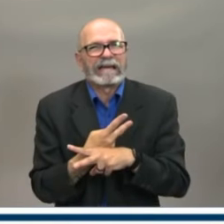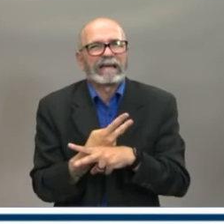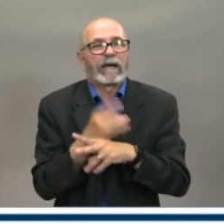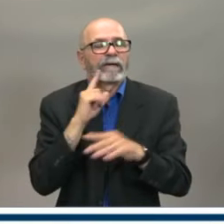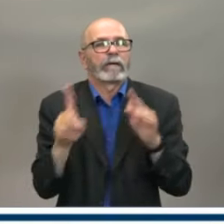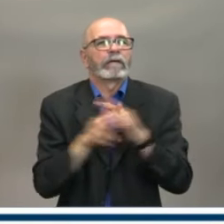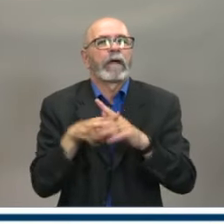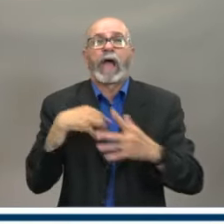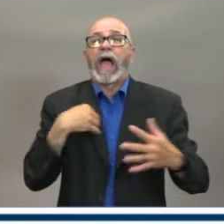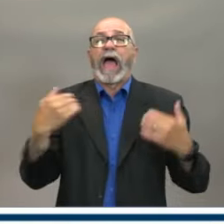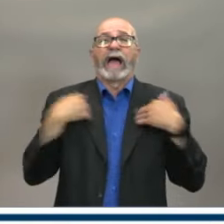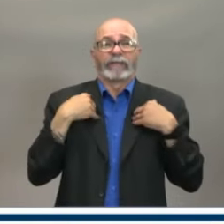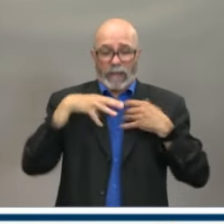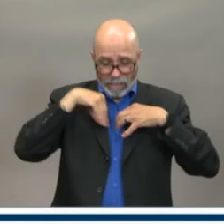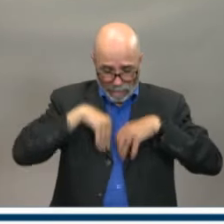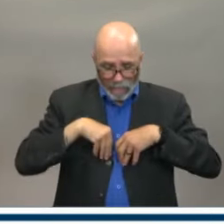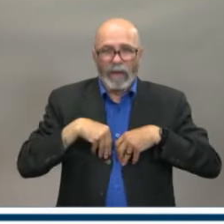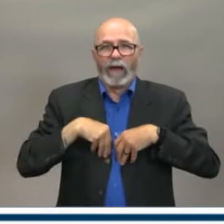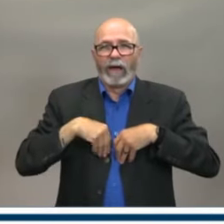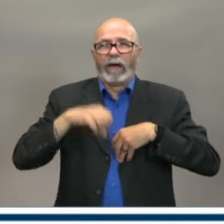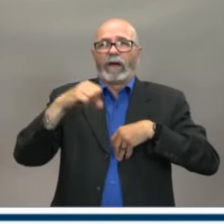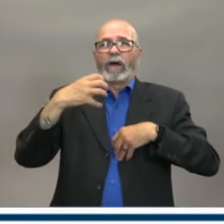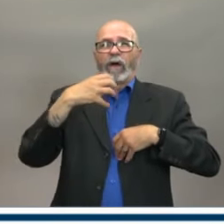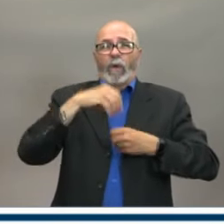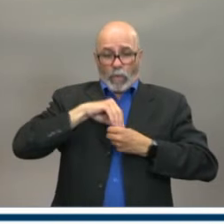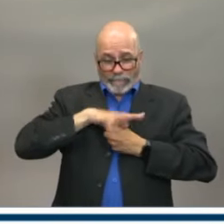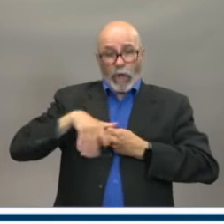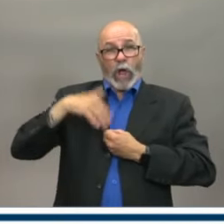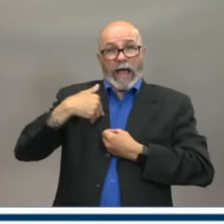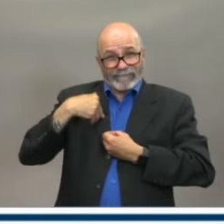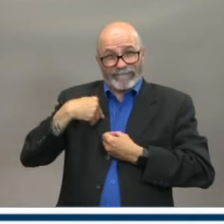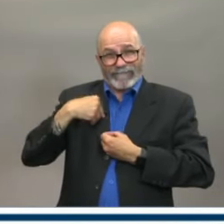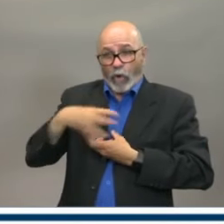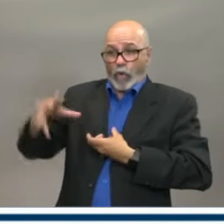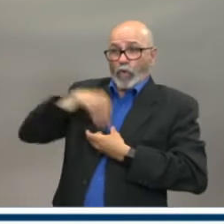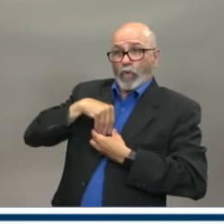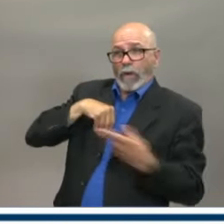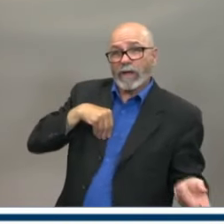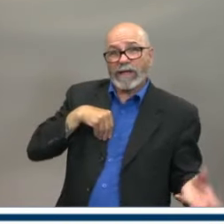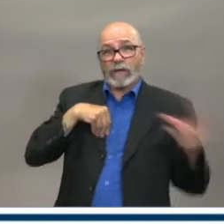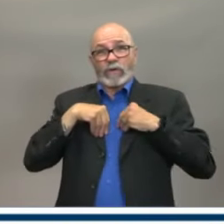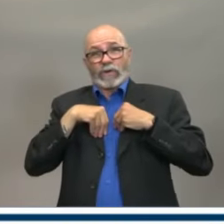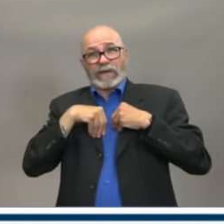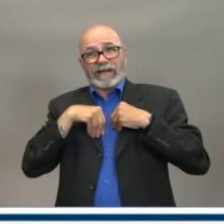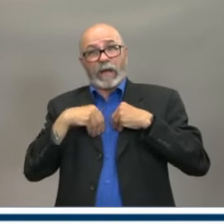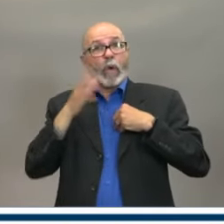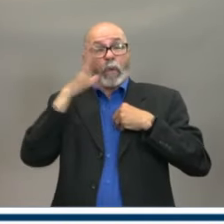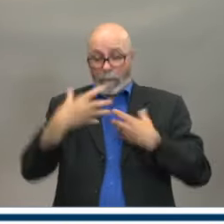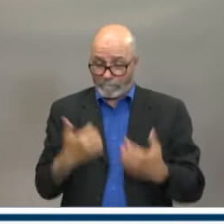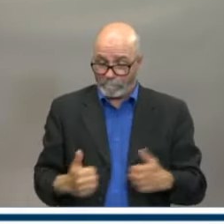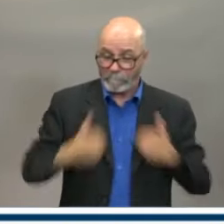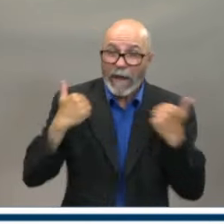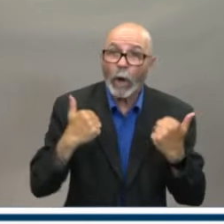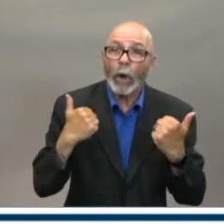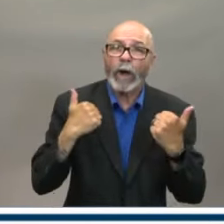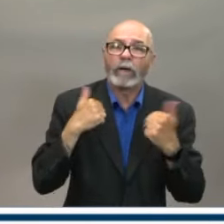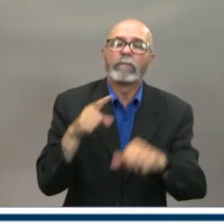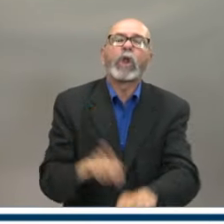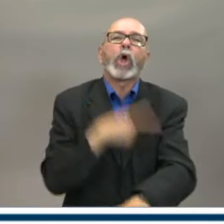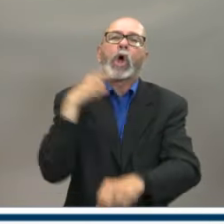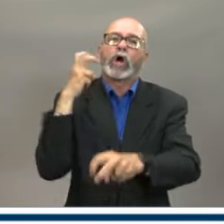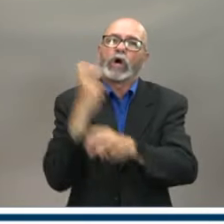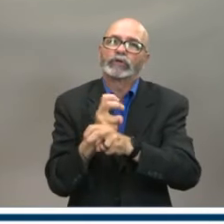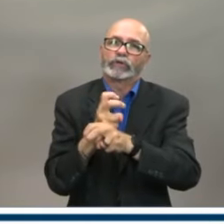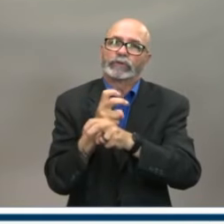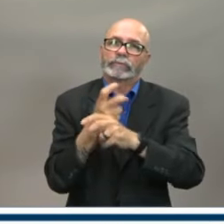will impede somebody's ability to recover successfully or fully. Since COVID-19, and